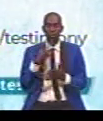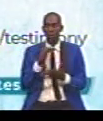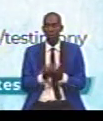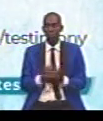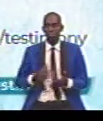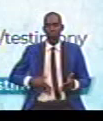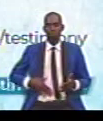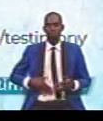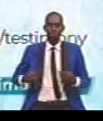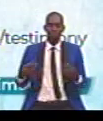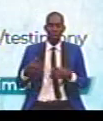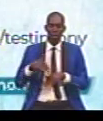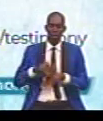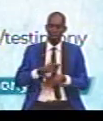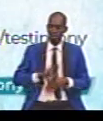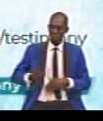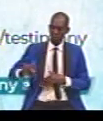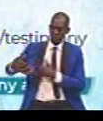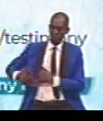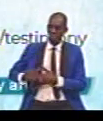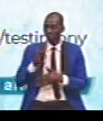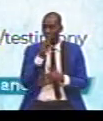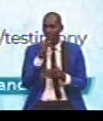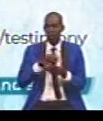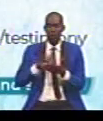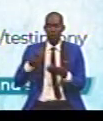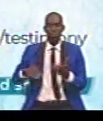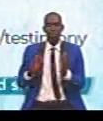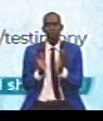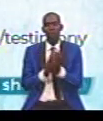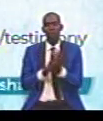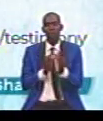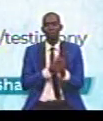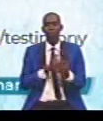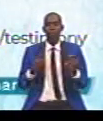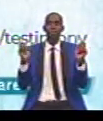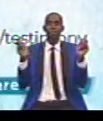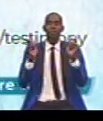on my right side is now gone. Hallelujah."